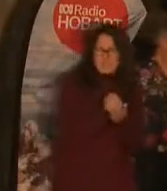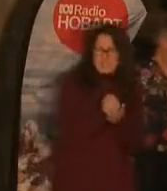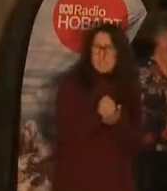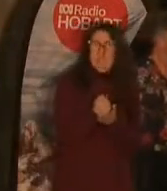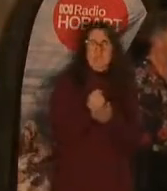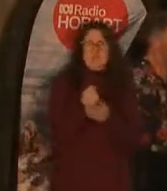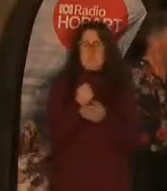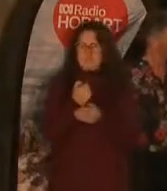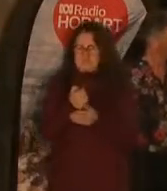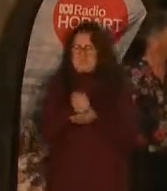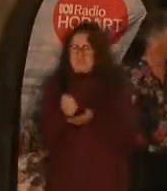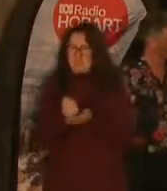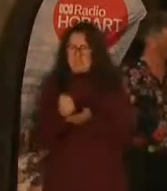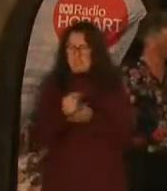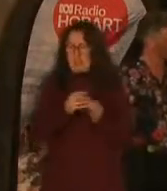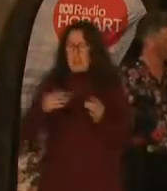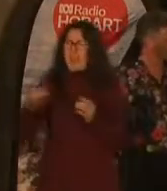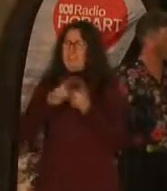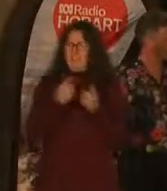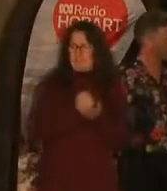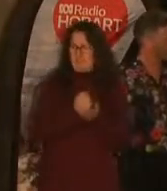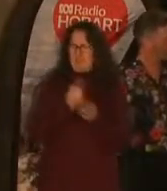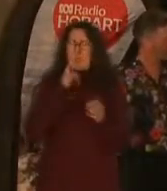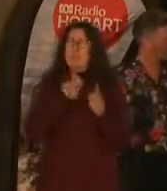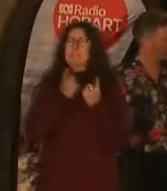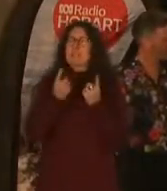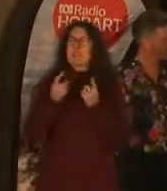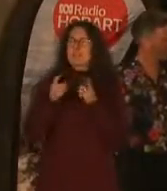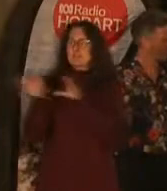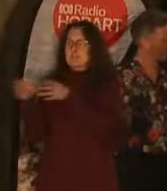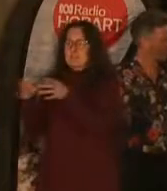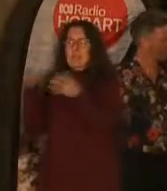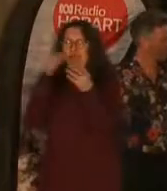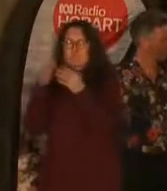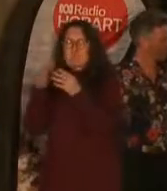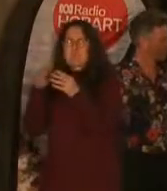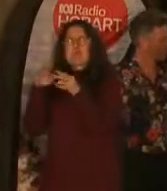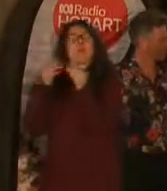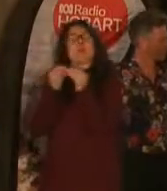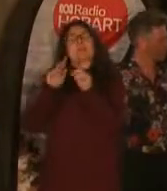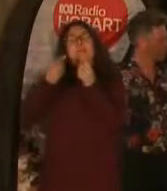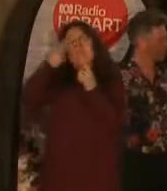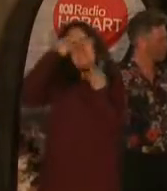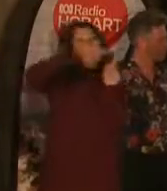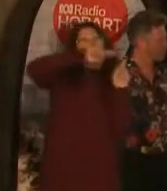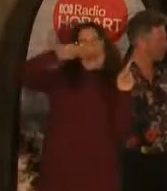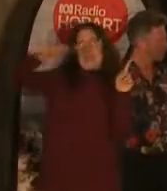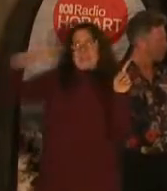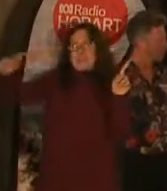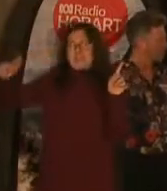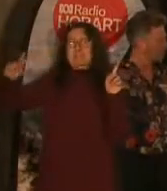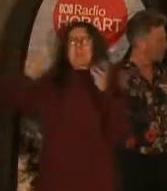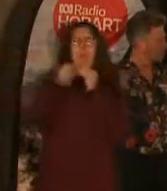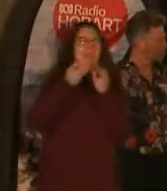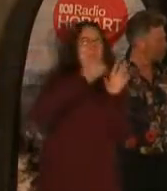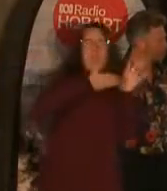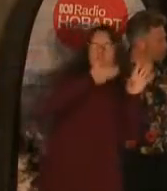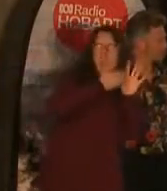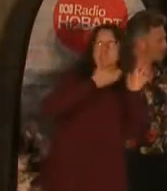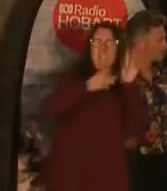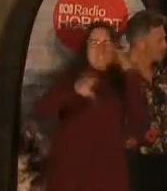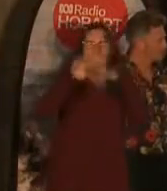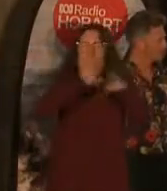further down into the different disciplines. Before, we were only at the six-digit level. Now we're at the two-digit level. So instead